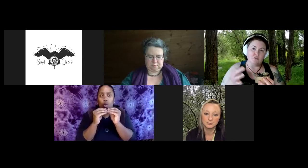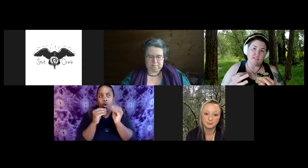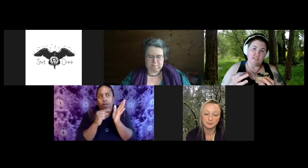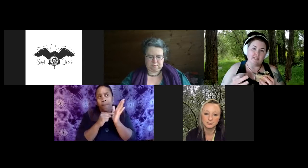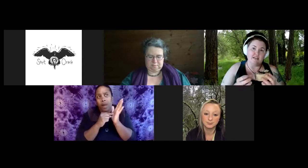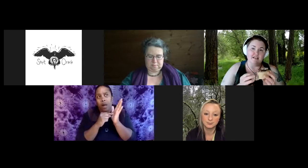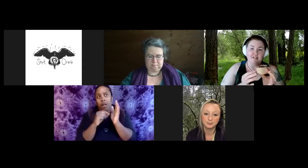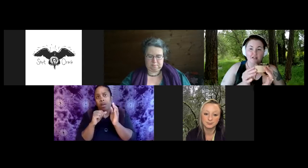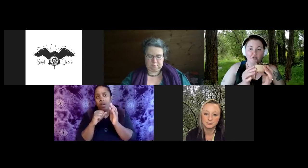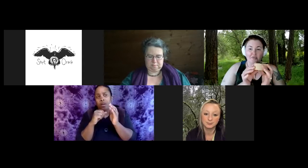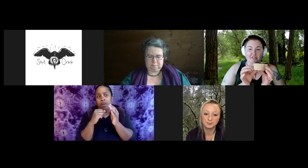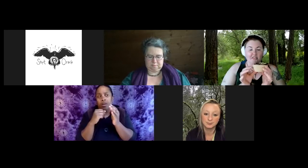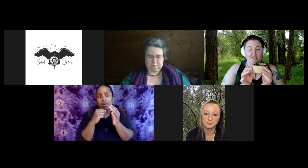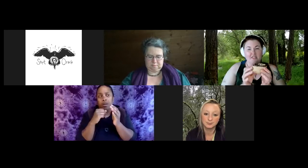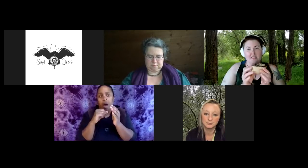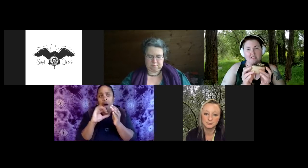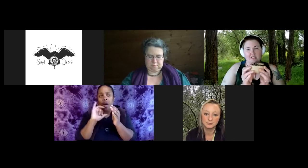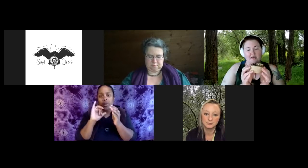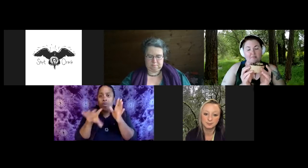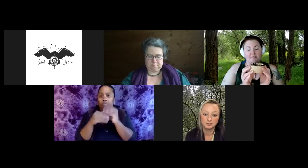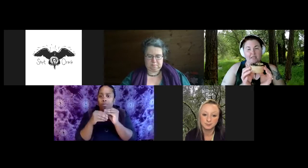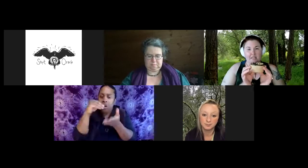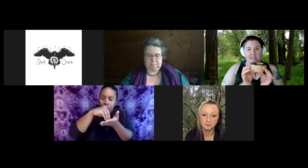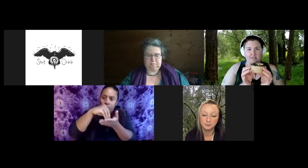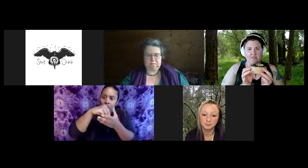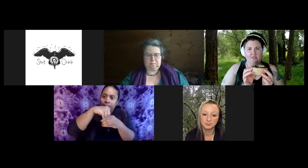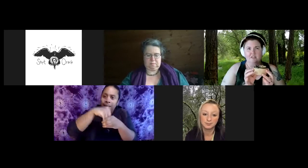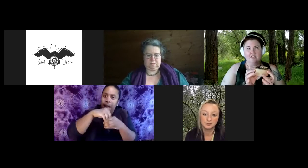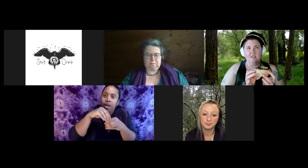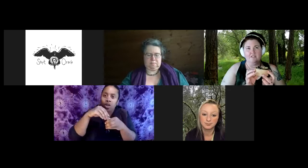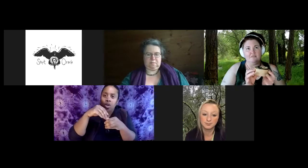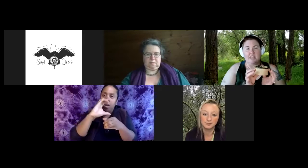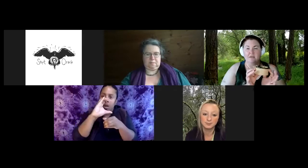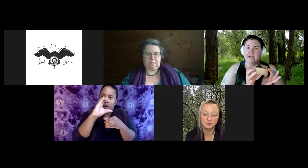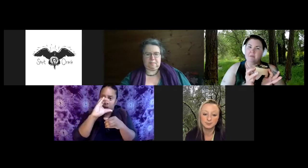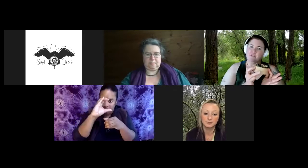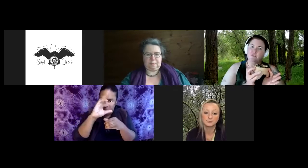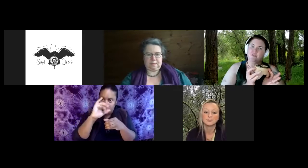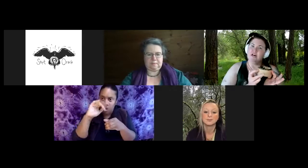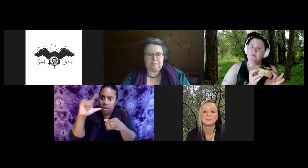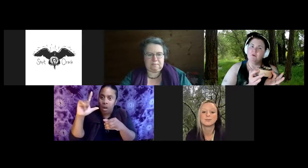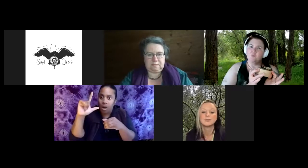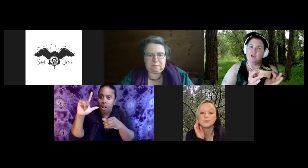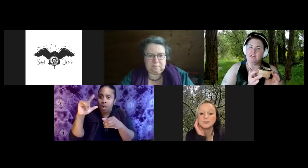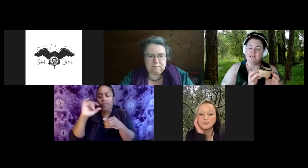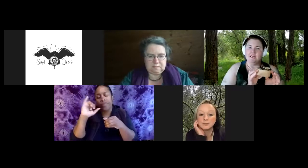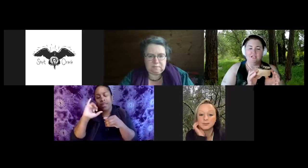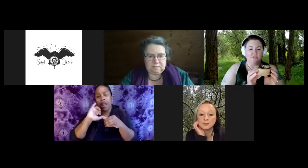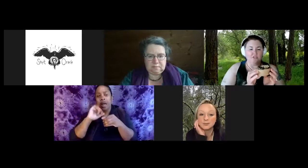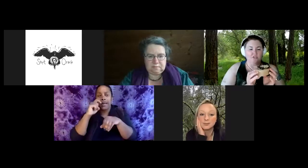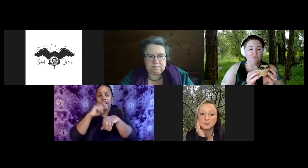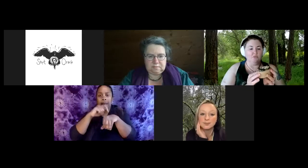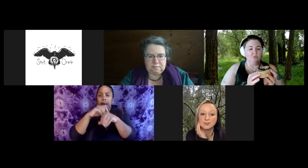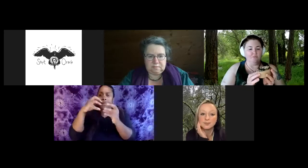inside crystals and things like that. But this is a nice little time capsule type